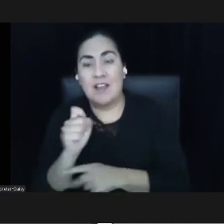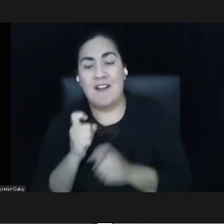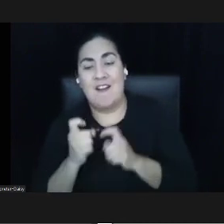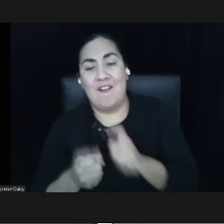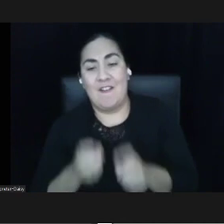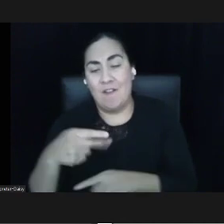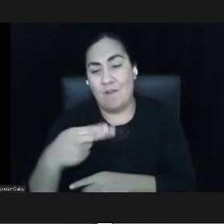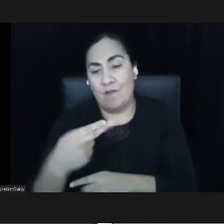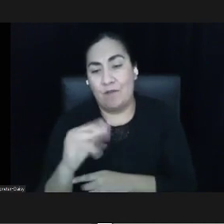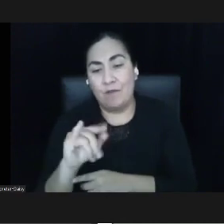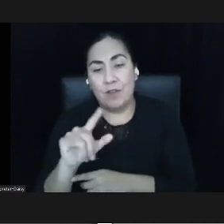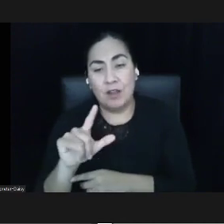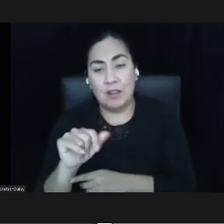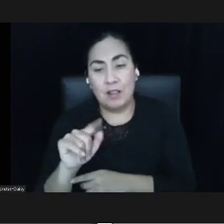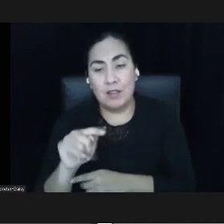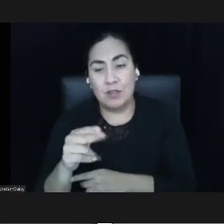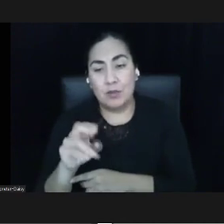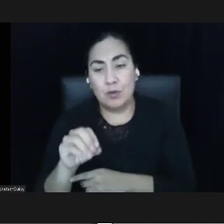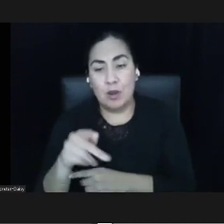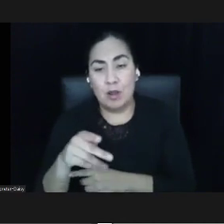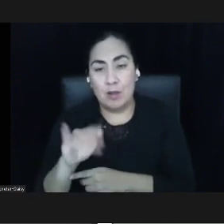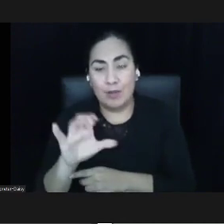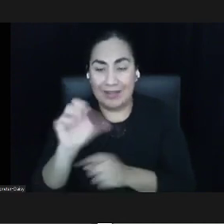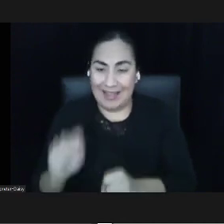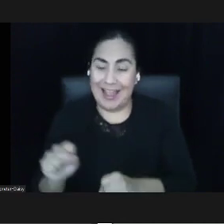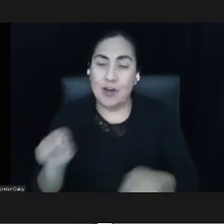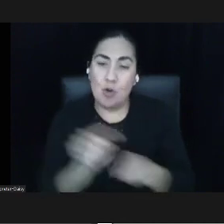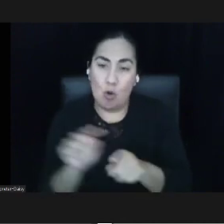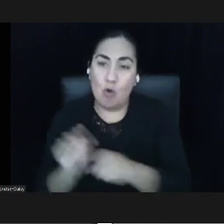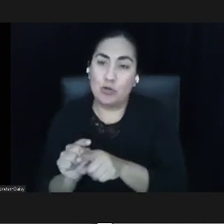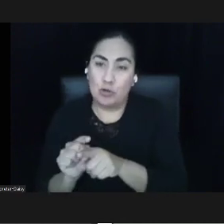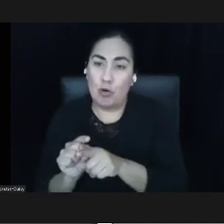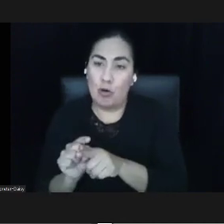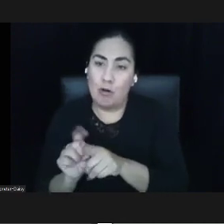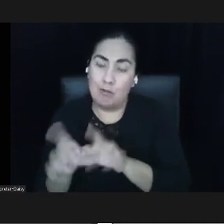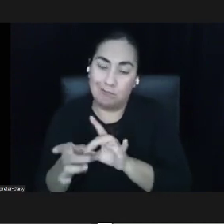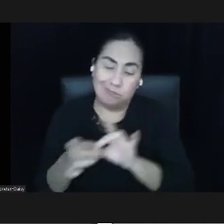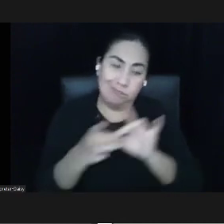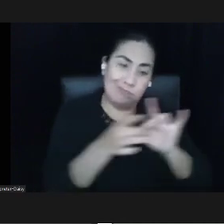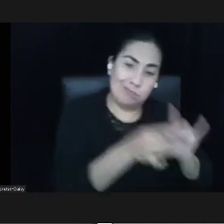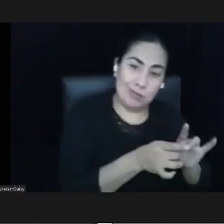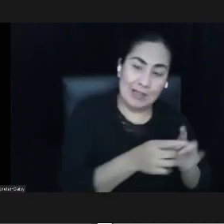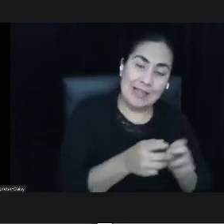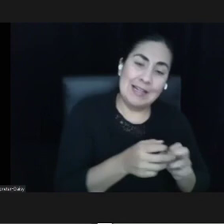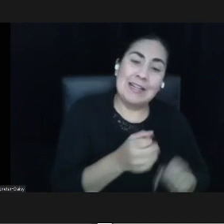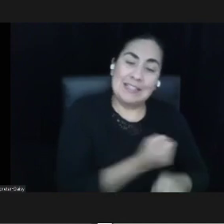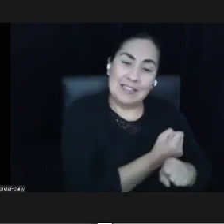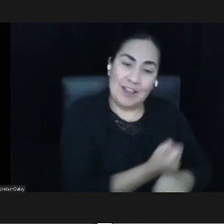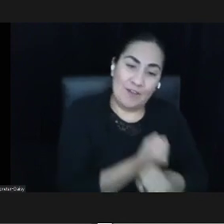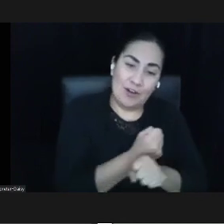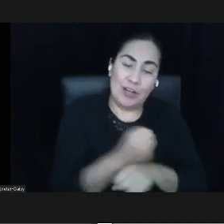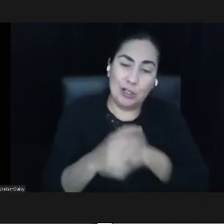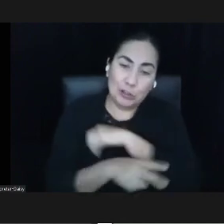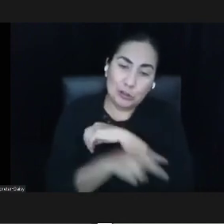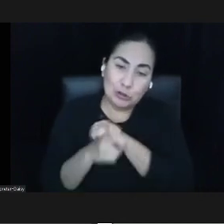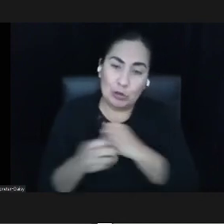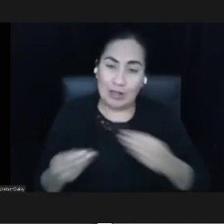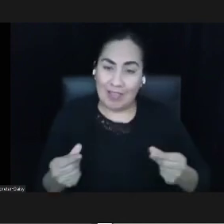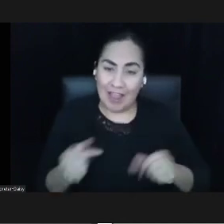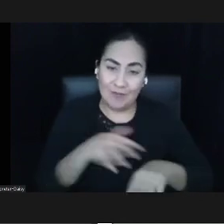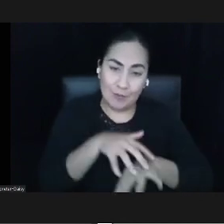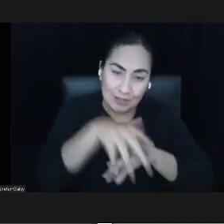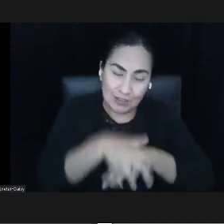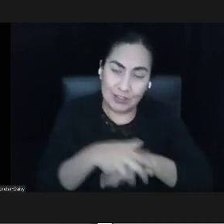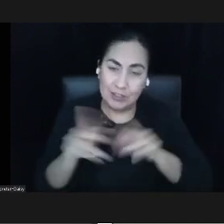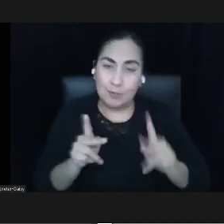of extraction and exploitation, including slavery, stolen land from indigenous people, and the systemic undervaluing of women's work.